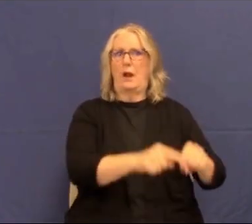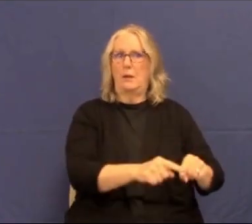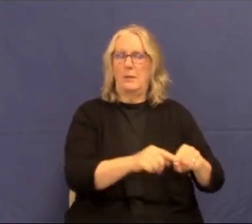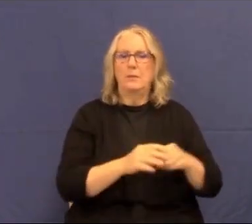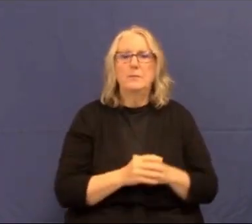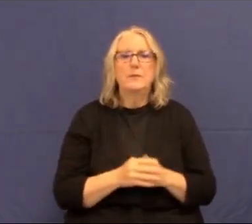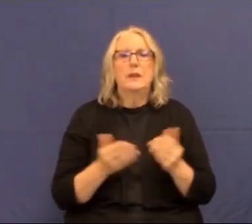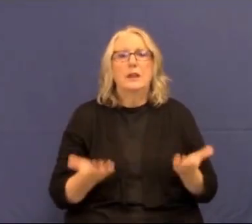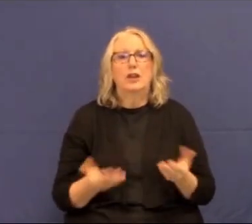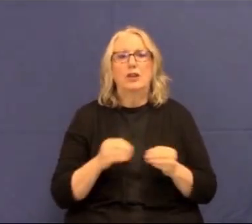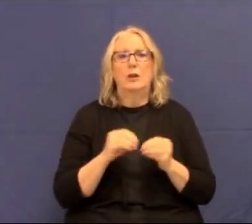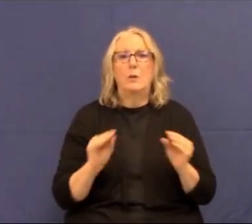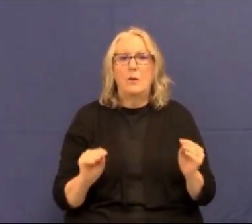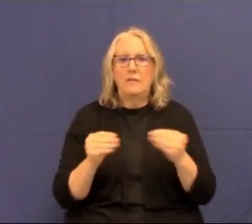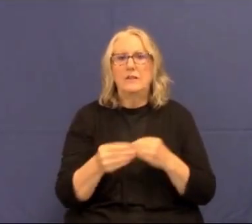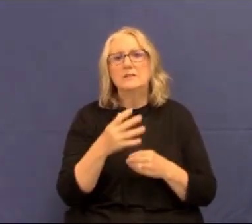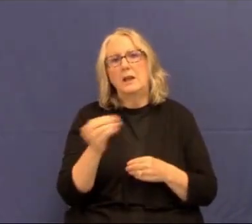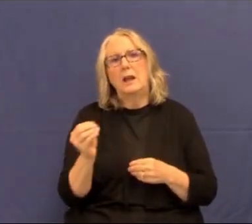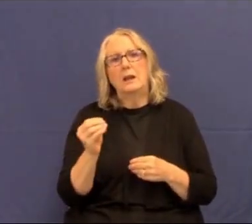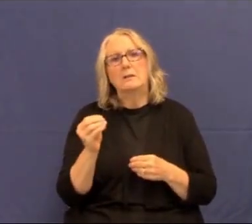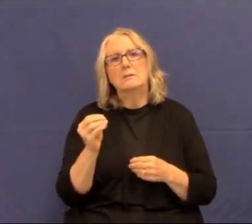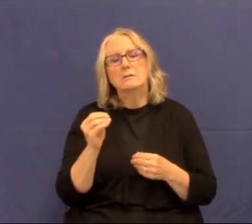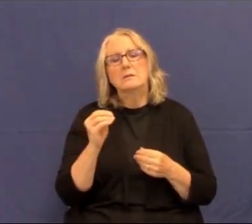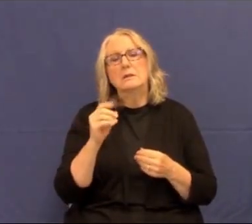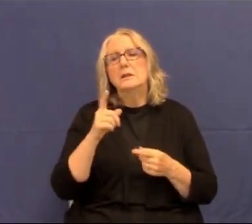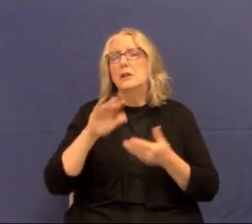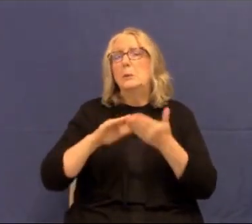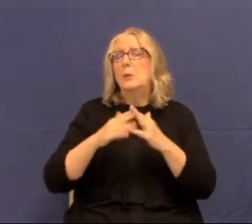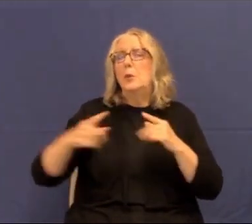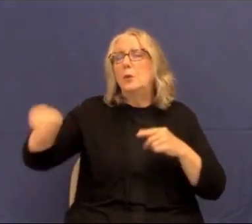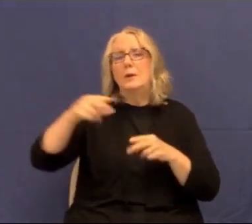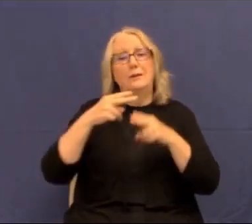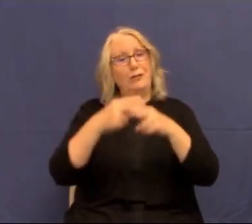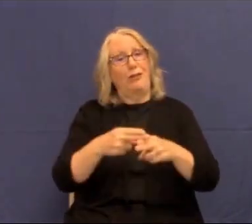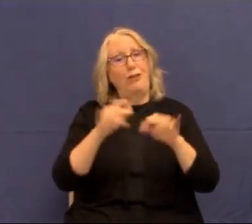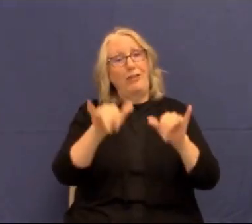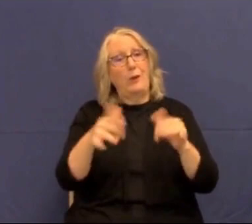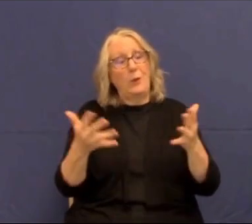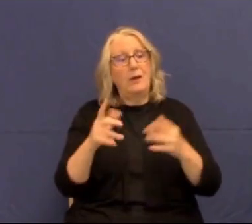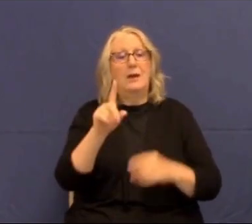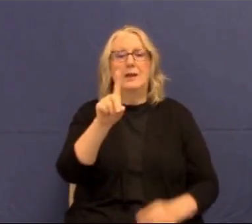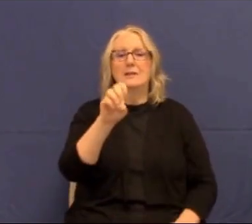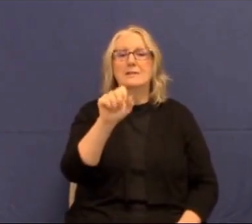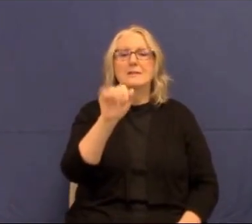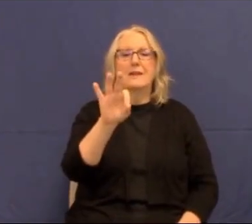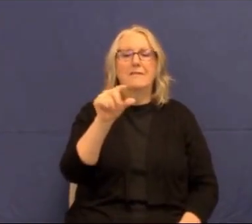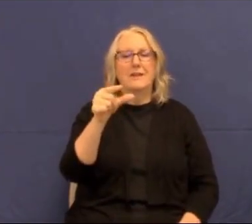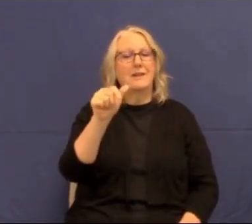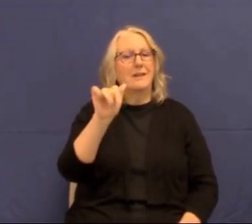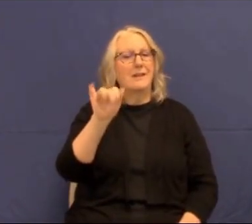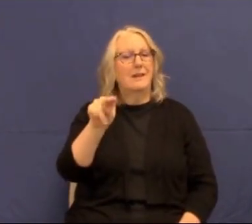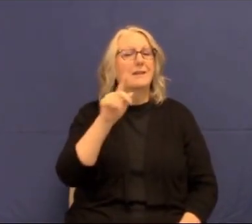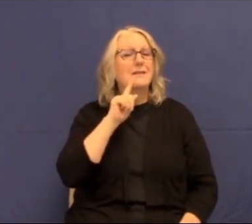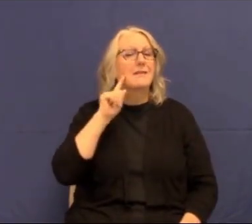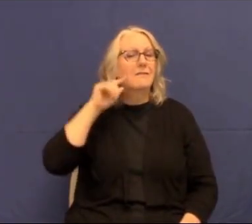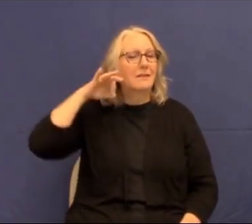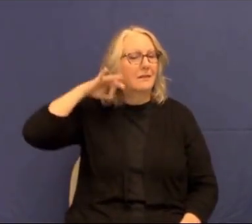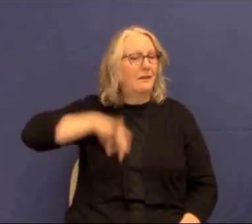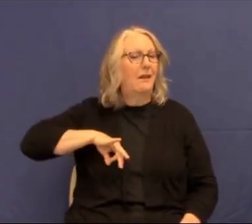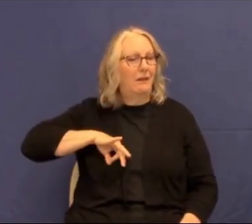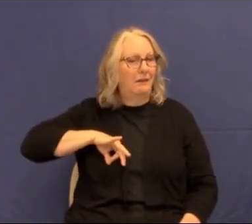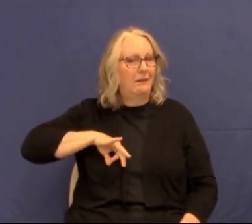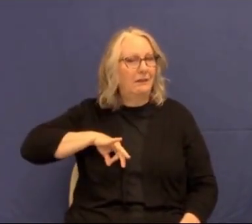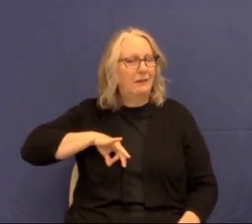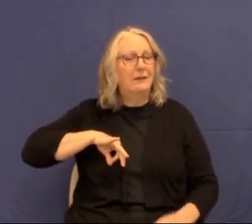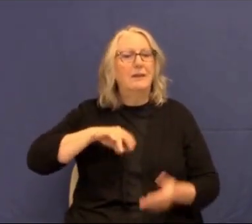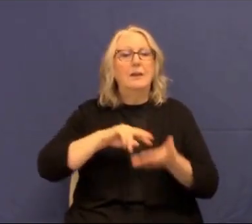text. So here at the office and obviously around the community, we call that deaf gain, which is the idea that deaf